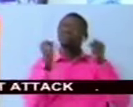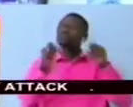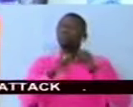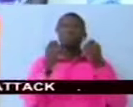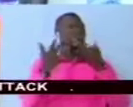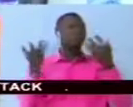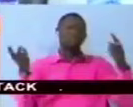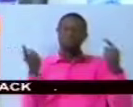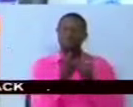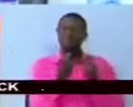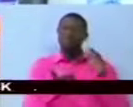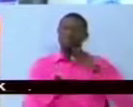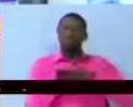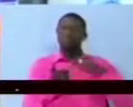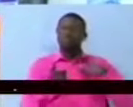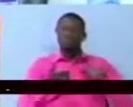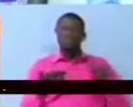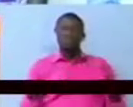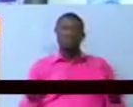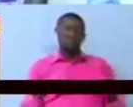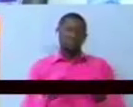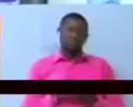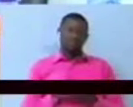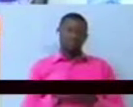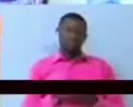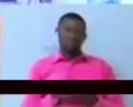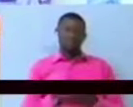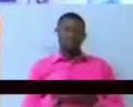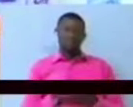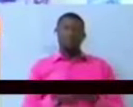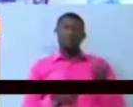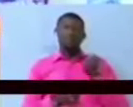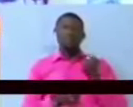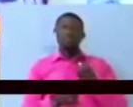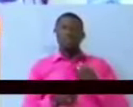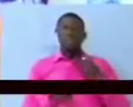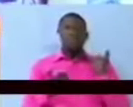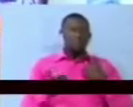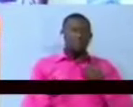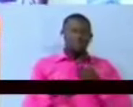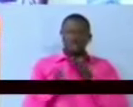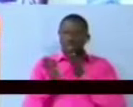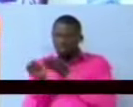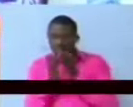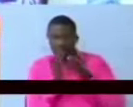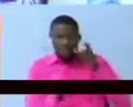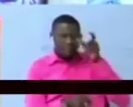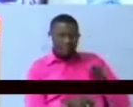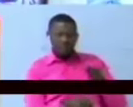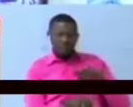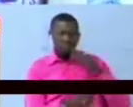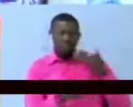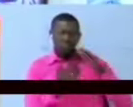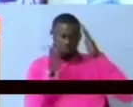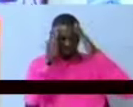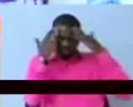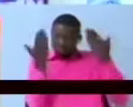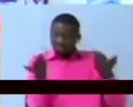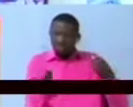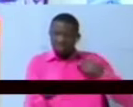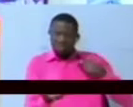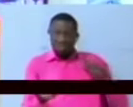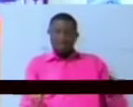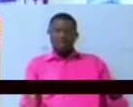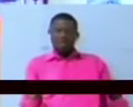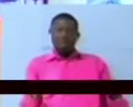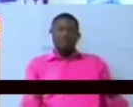me. Paske buñ ko waxé té ñiñ ko waxal xamuñ ñum démé. Because when it was narrated and those whom they narrated to, they didn't